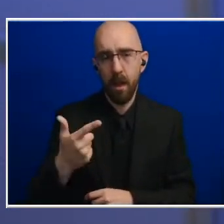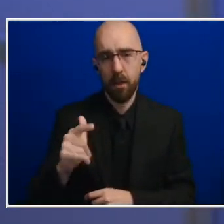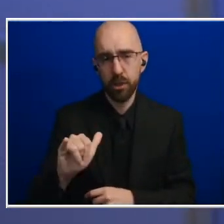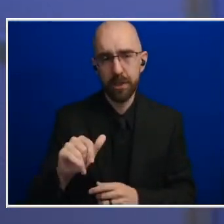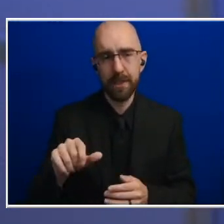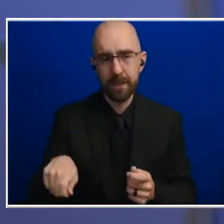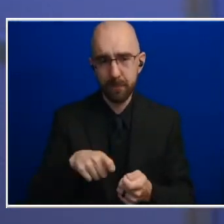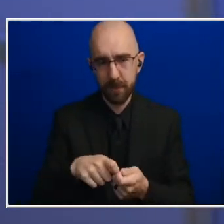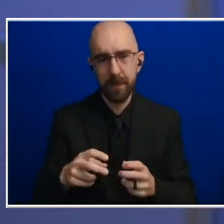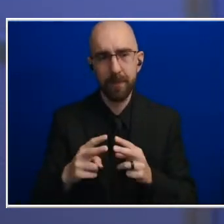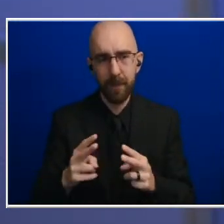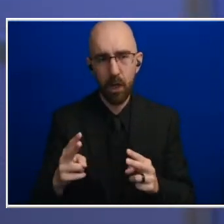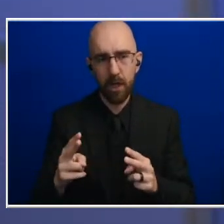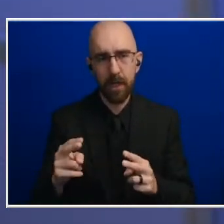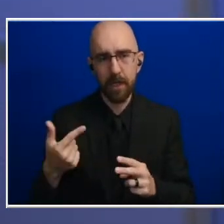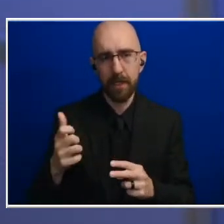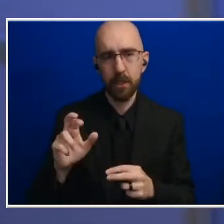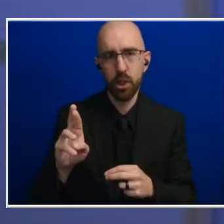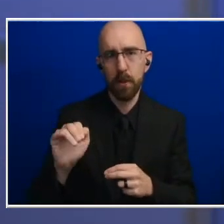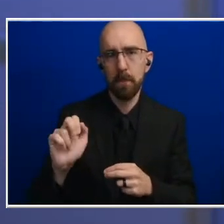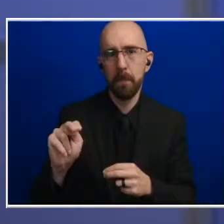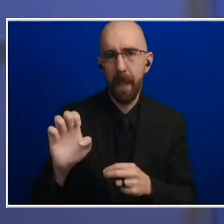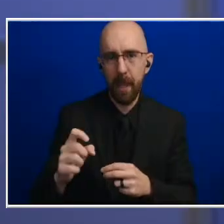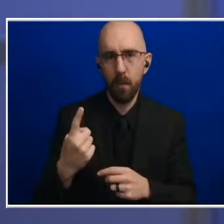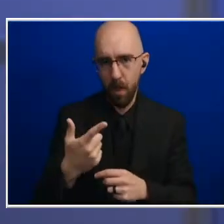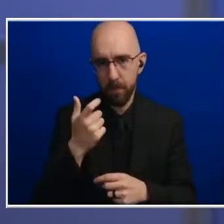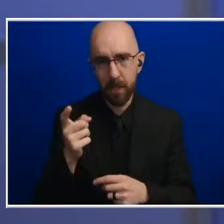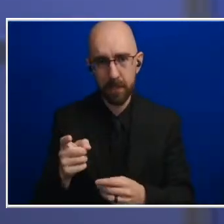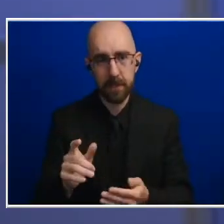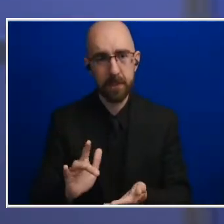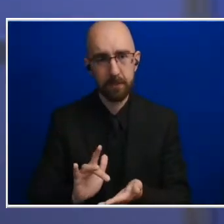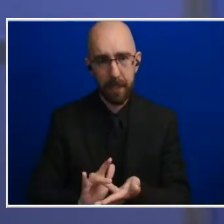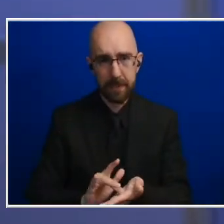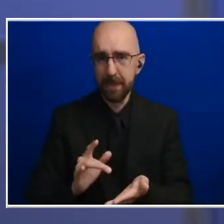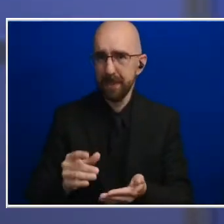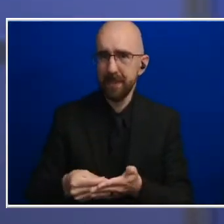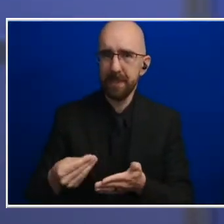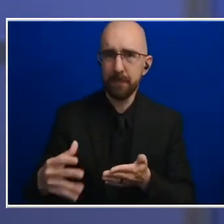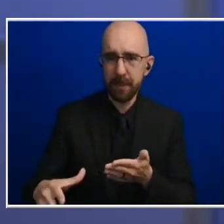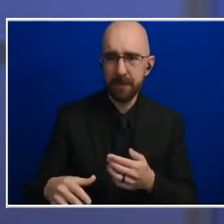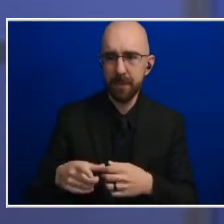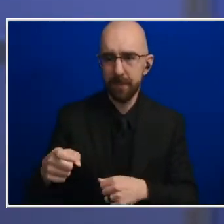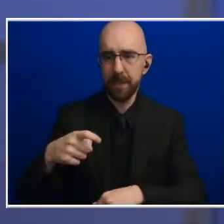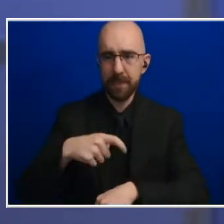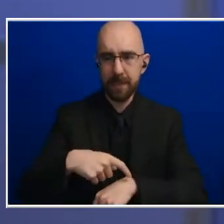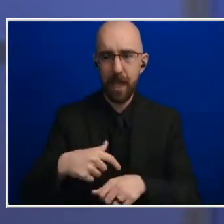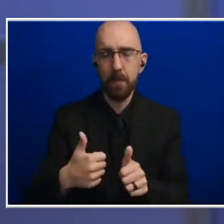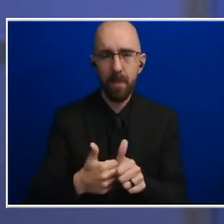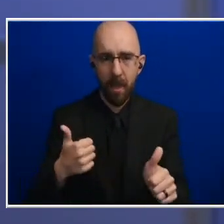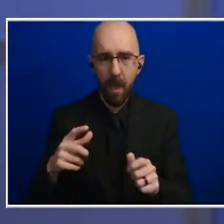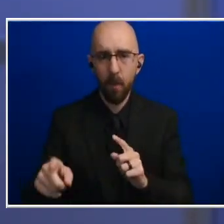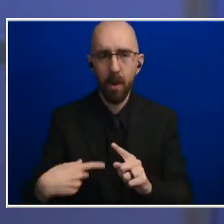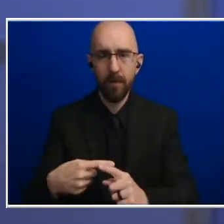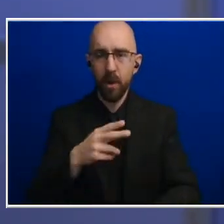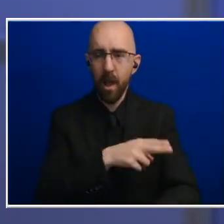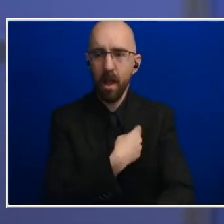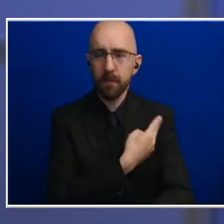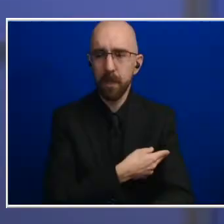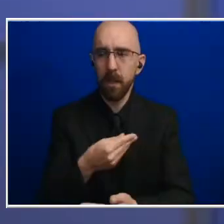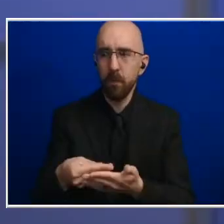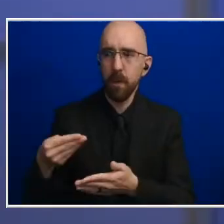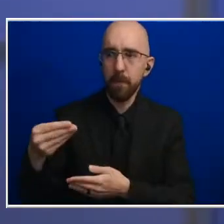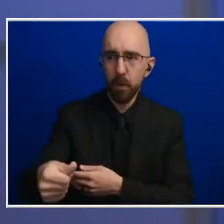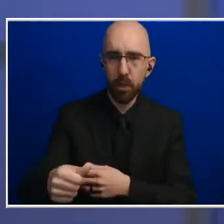germane one because a lot of these drugs are extremely expensive. There's a time lag when the hospital is reimbursed, and it can be a